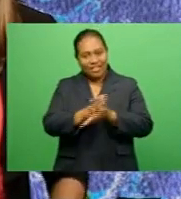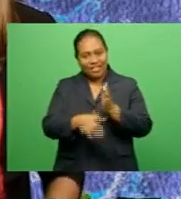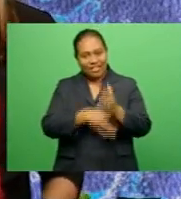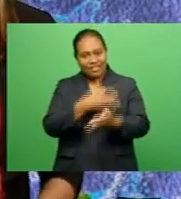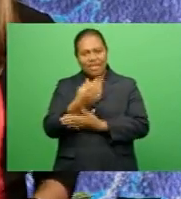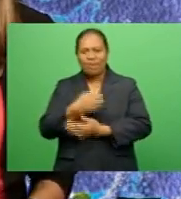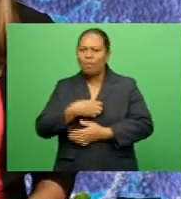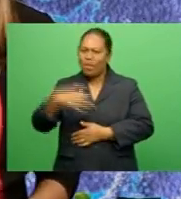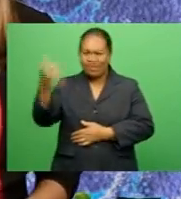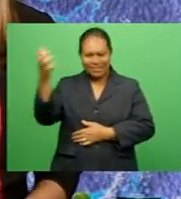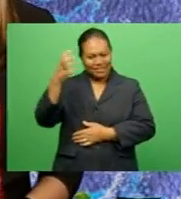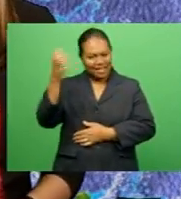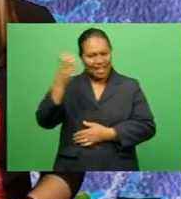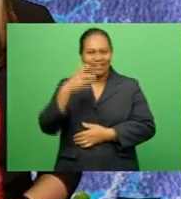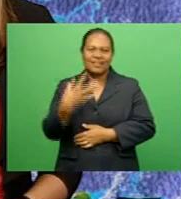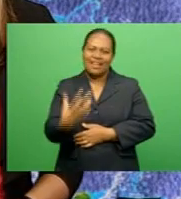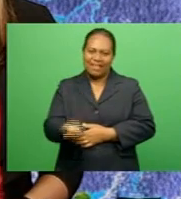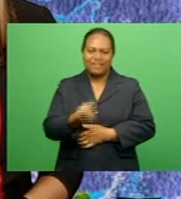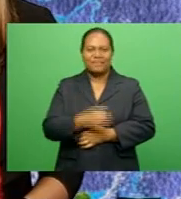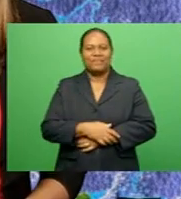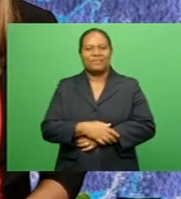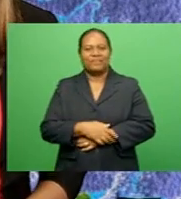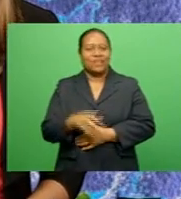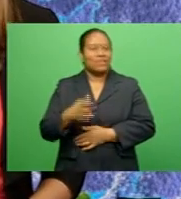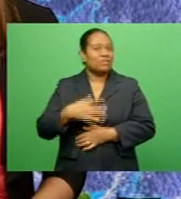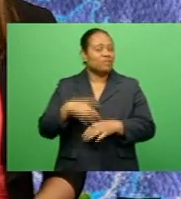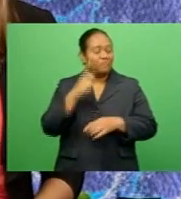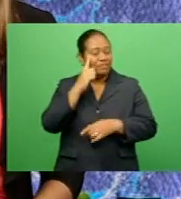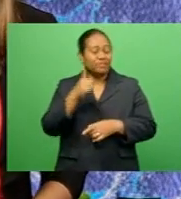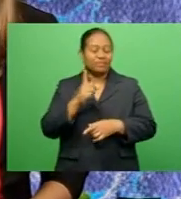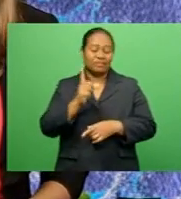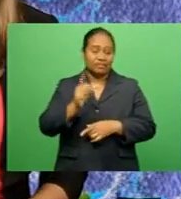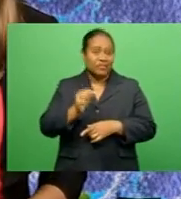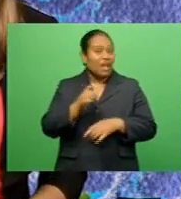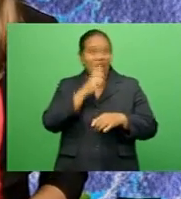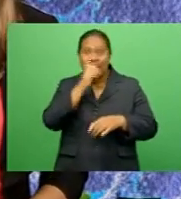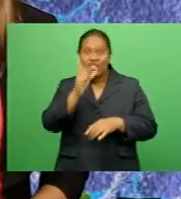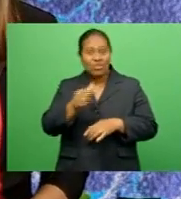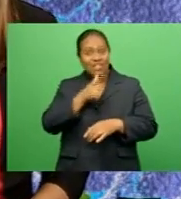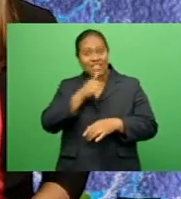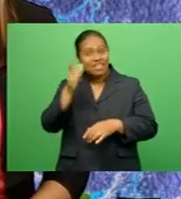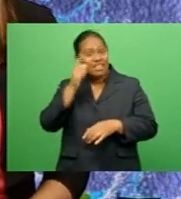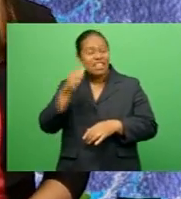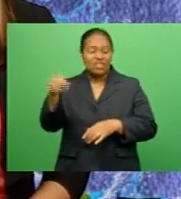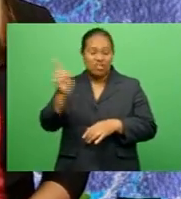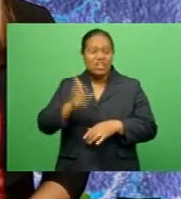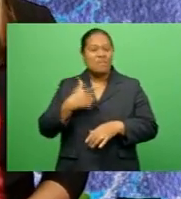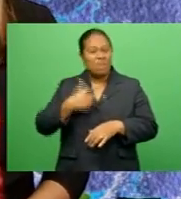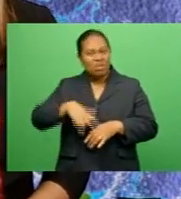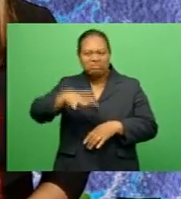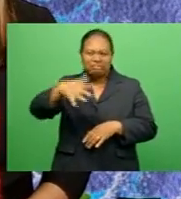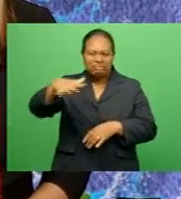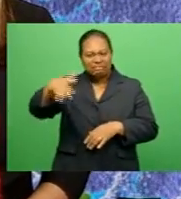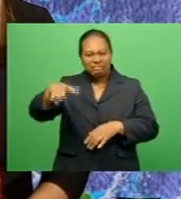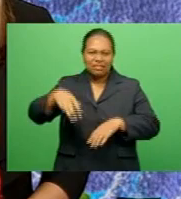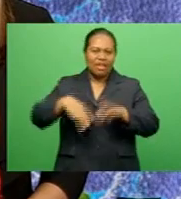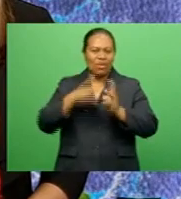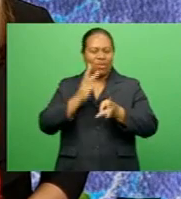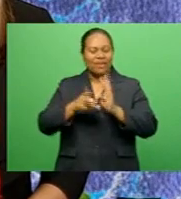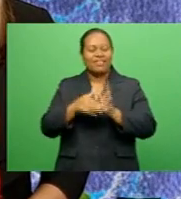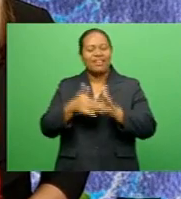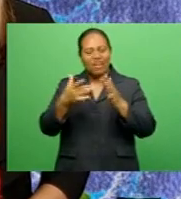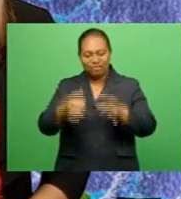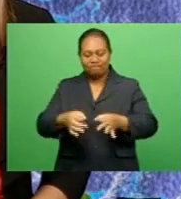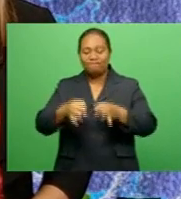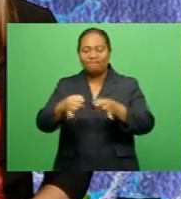more sunshine in the bag for us. So the things you couldn't do yesterday or today because of doughty weather, you could schedule it